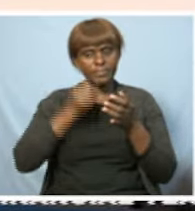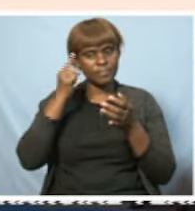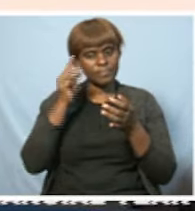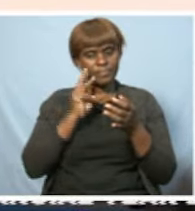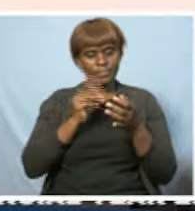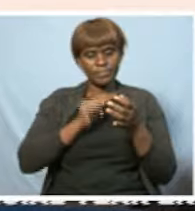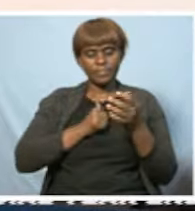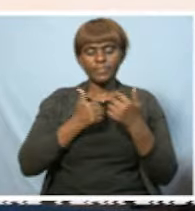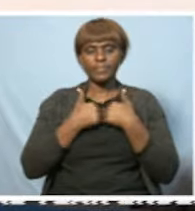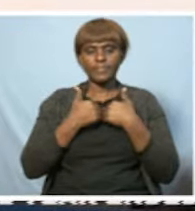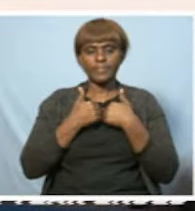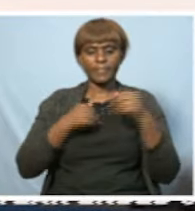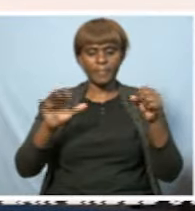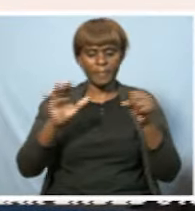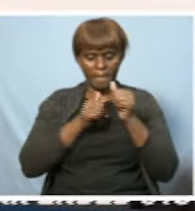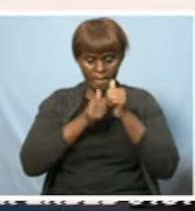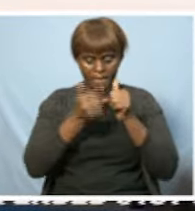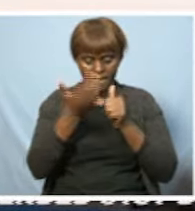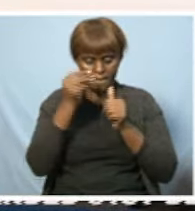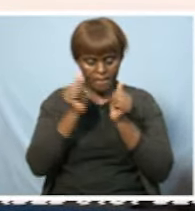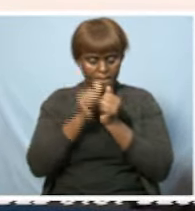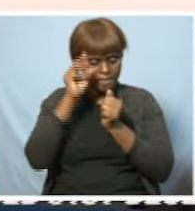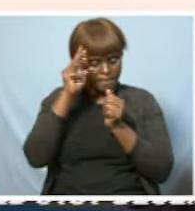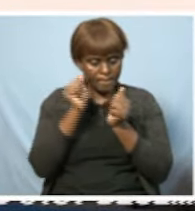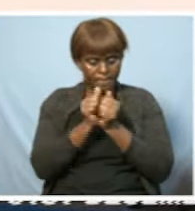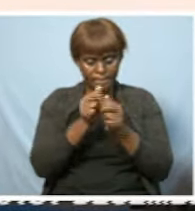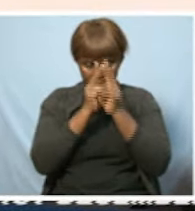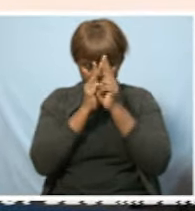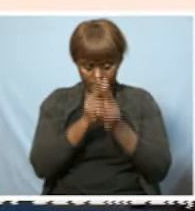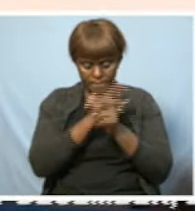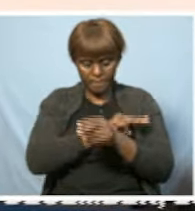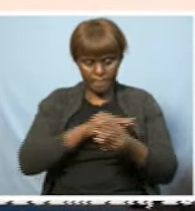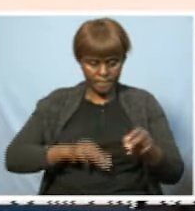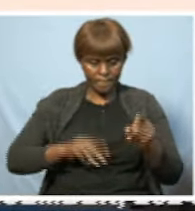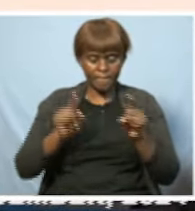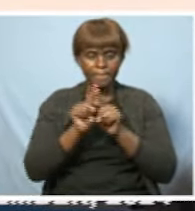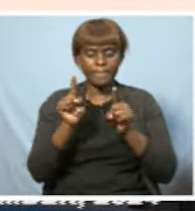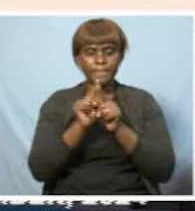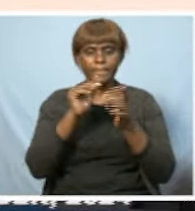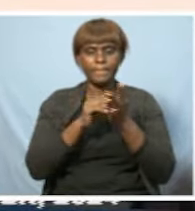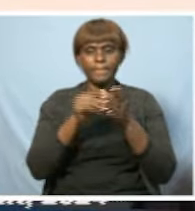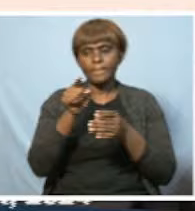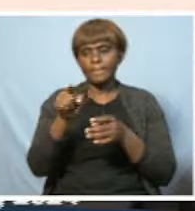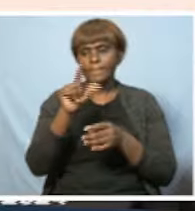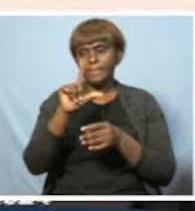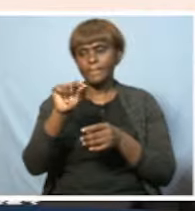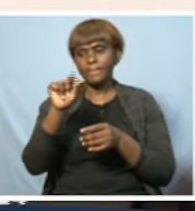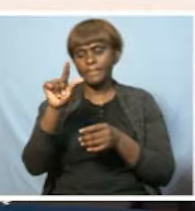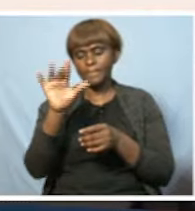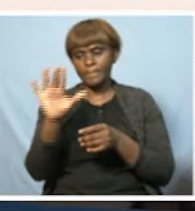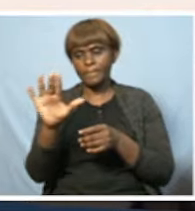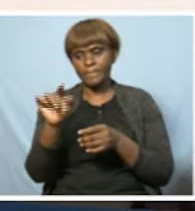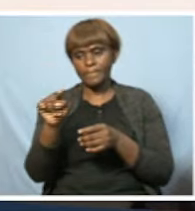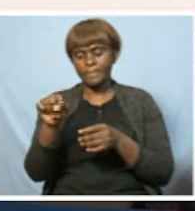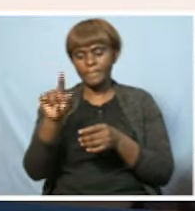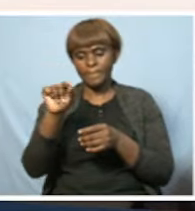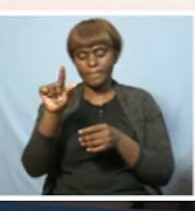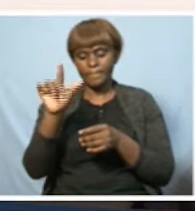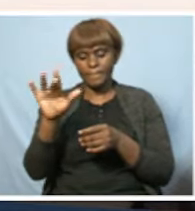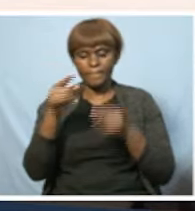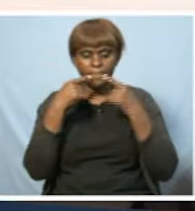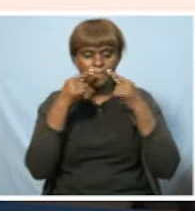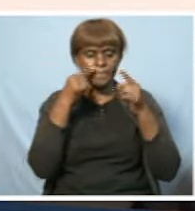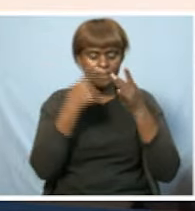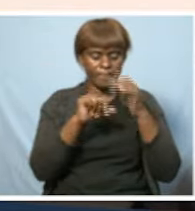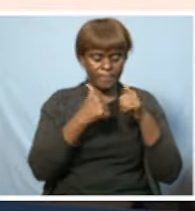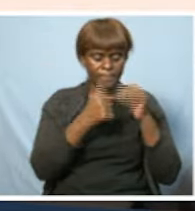been following up with the ministry together with the honorable member. And as of 2025, the circular which I just read